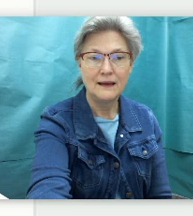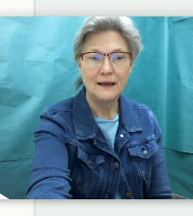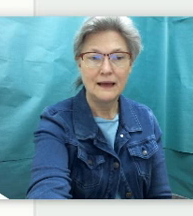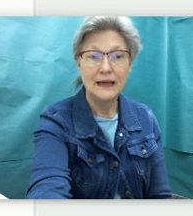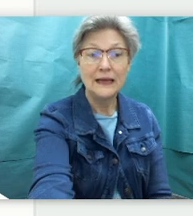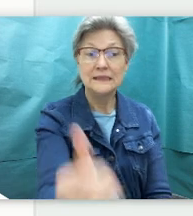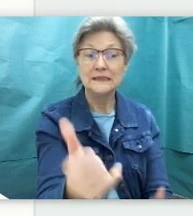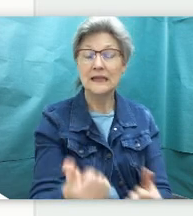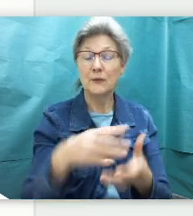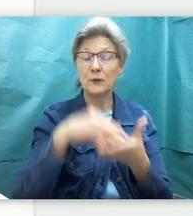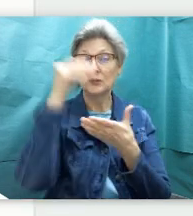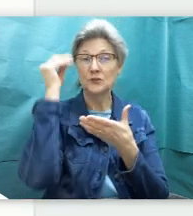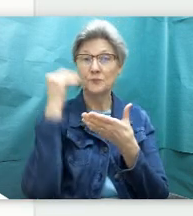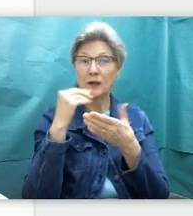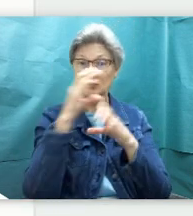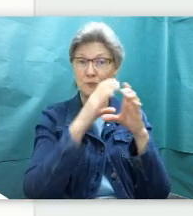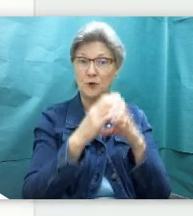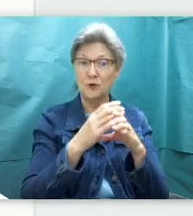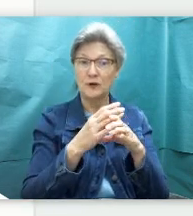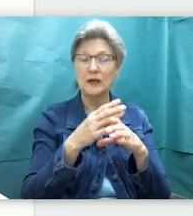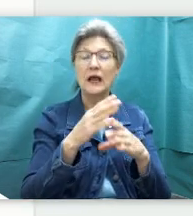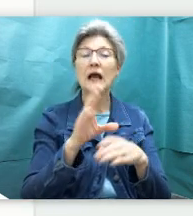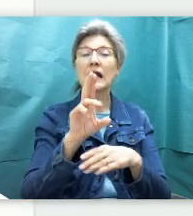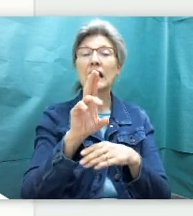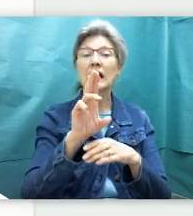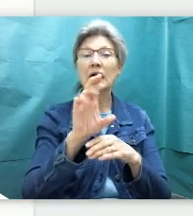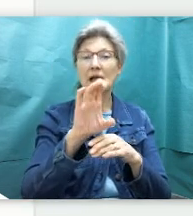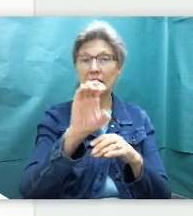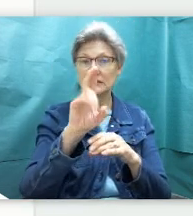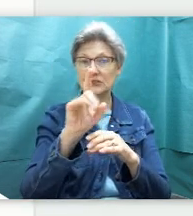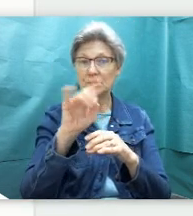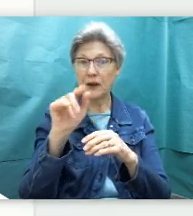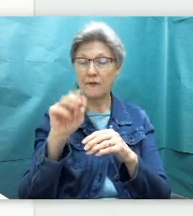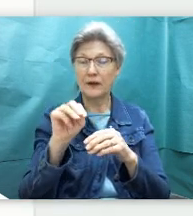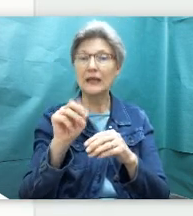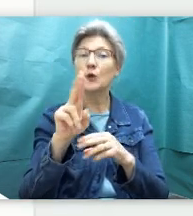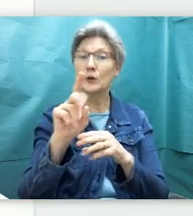and explored customary units of weight. We used the units